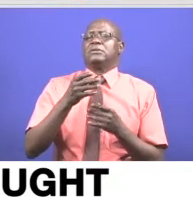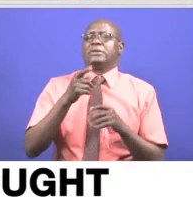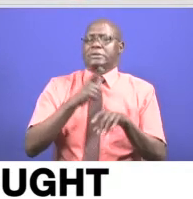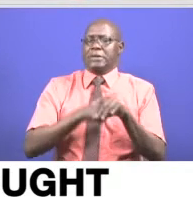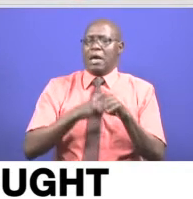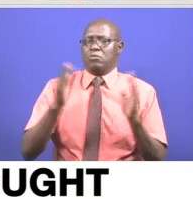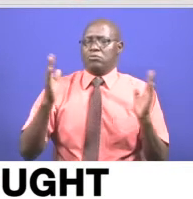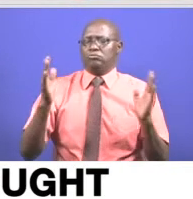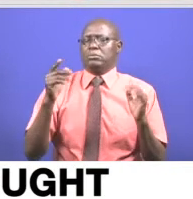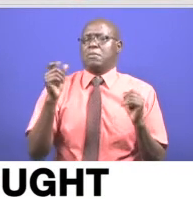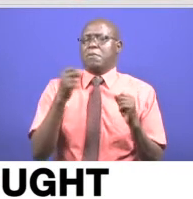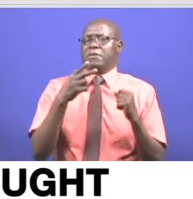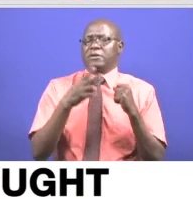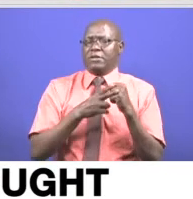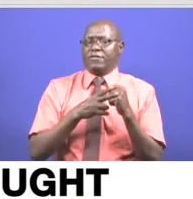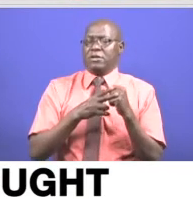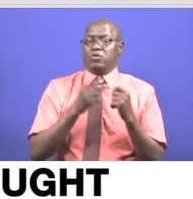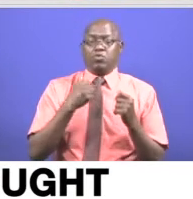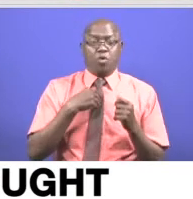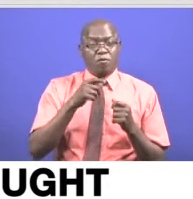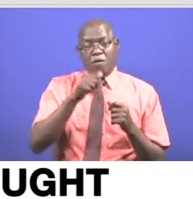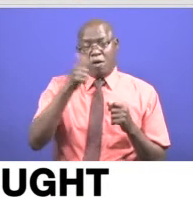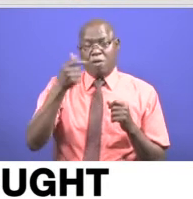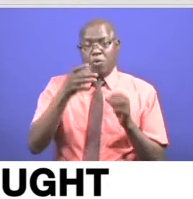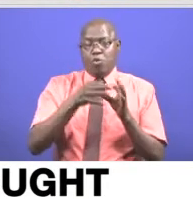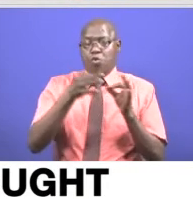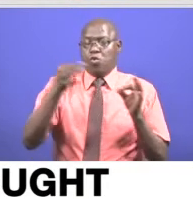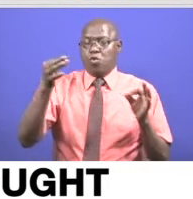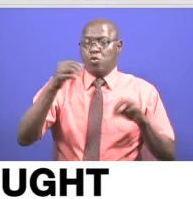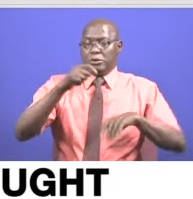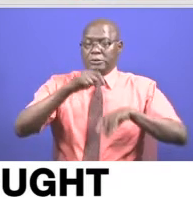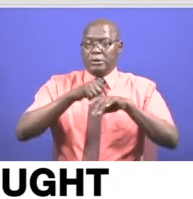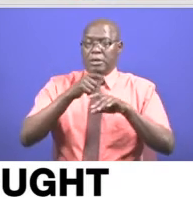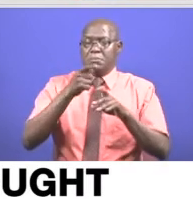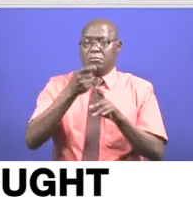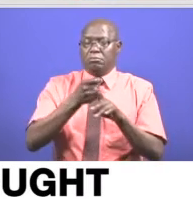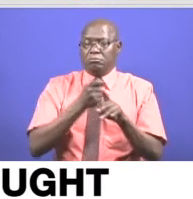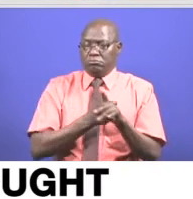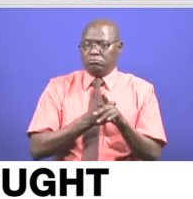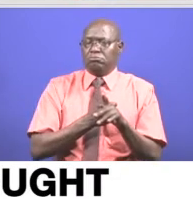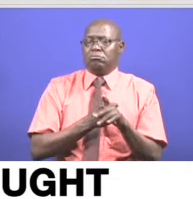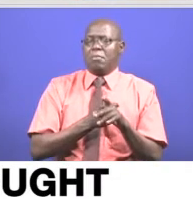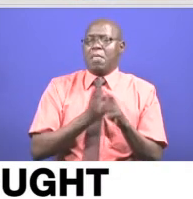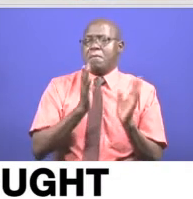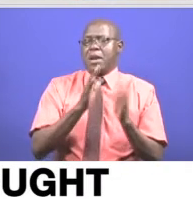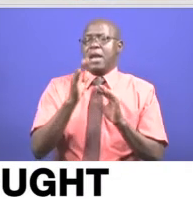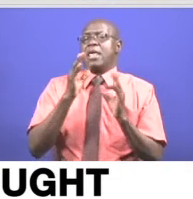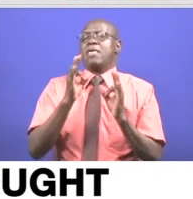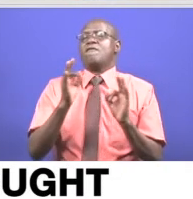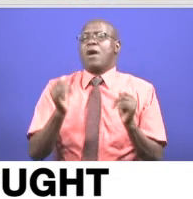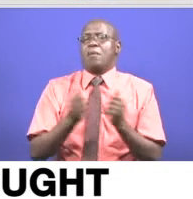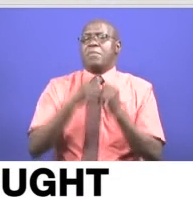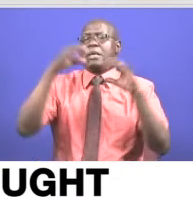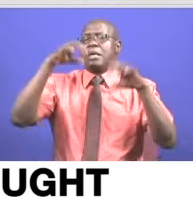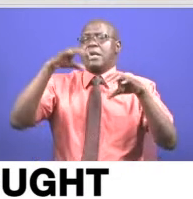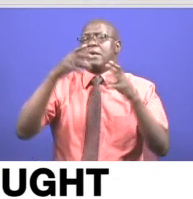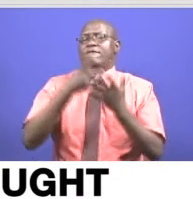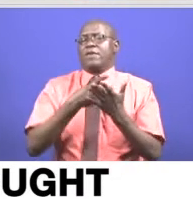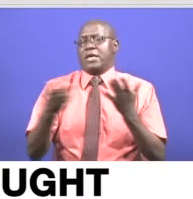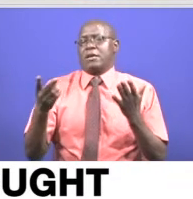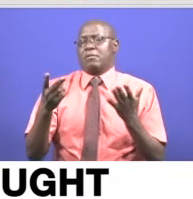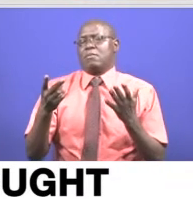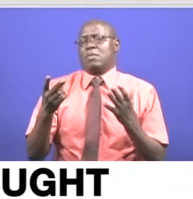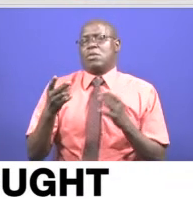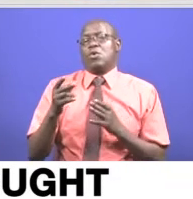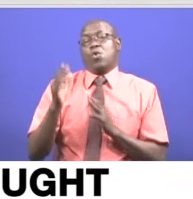of 7 months. Yes. So do you have any other long-term plan in case the rains fail? Long-term plan, we are hoping the rains will not